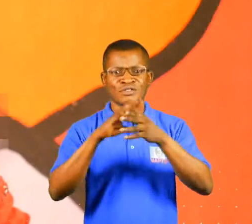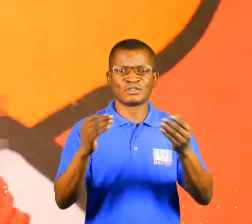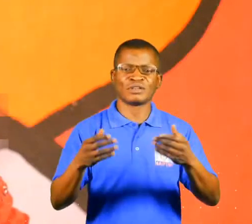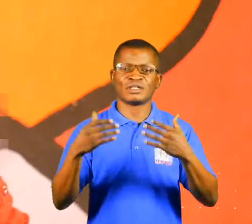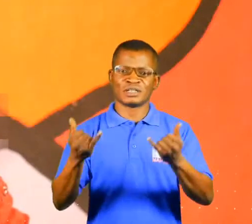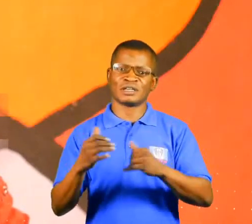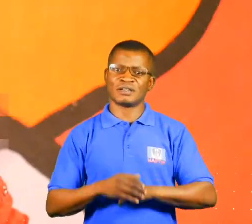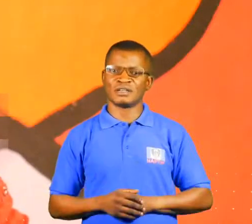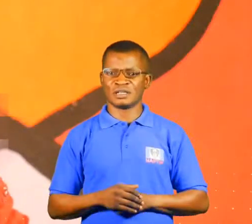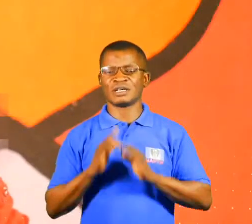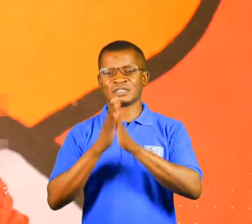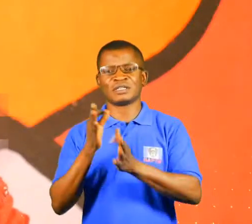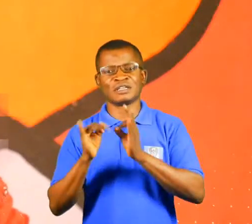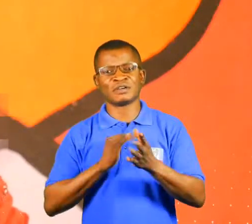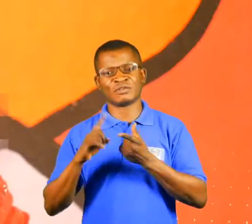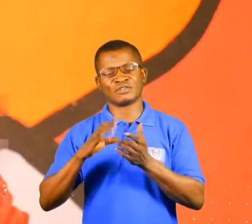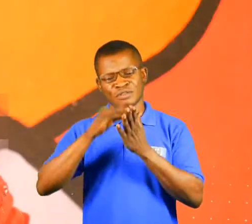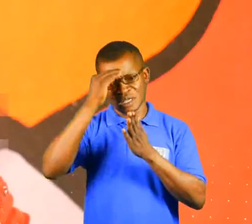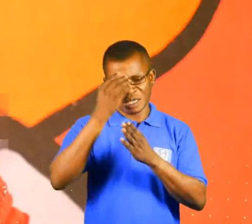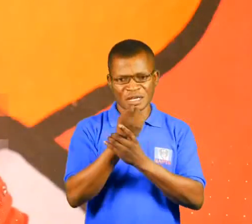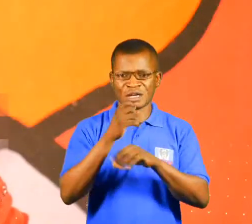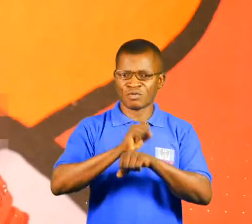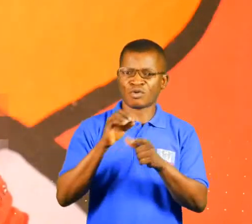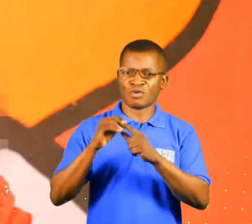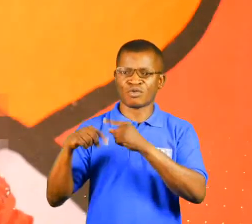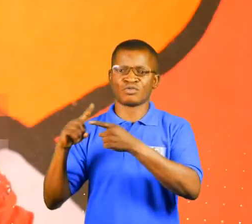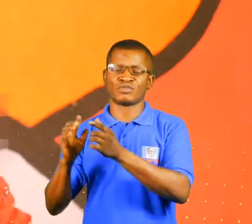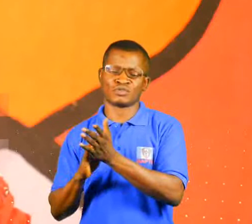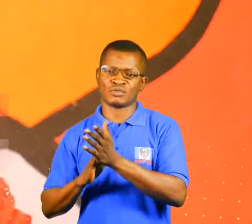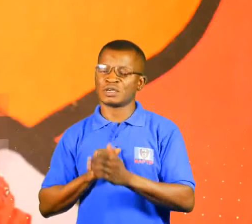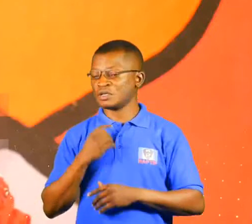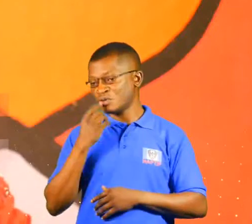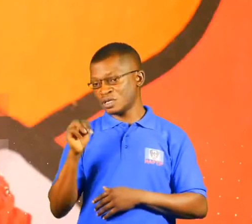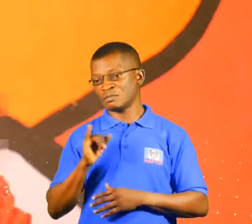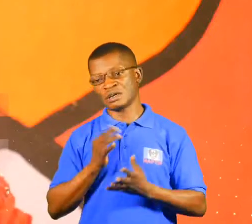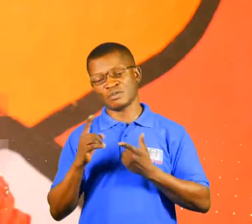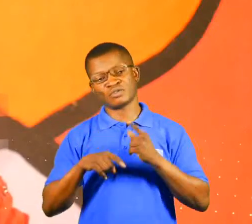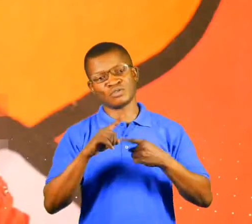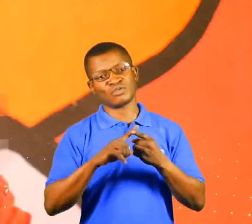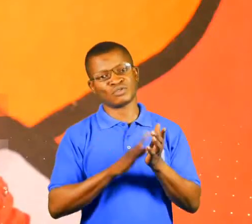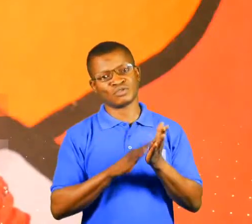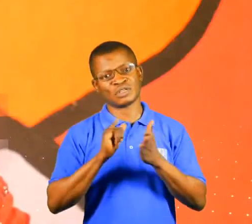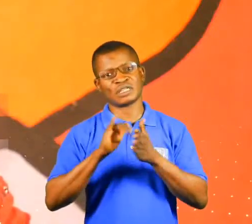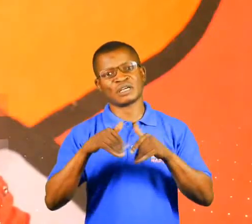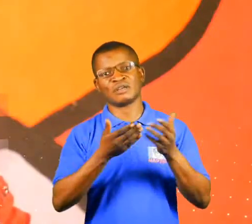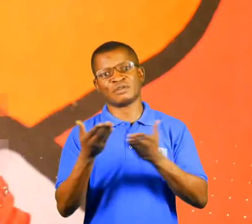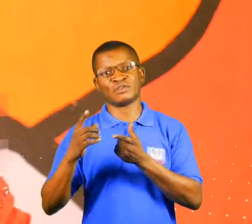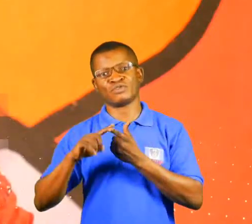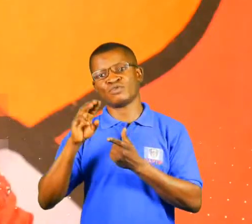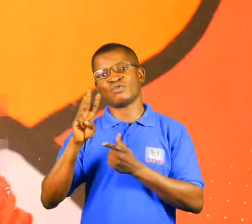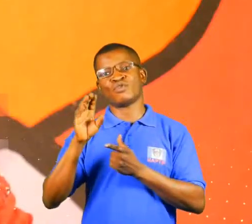now asked me what did I want to do. Did I want to learn handwork or I want to go to school? So I told them I want to go to school. That was how they brought me to